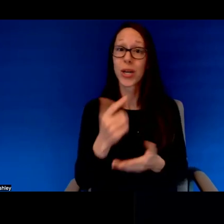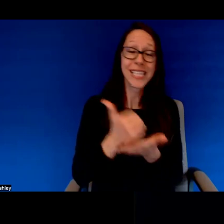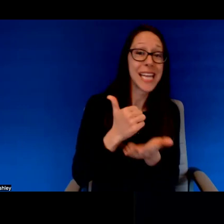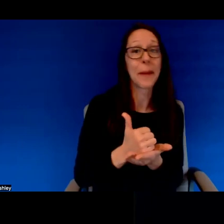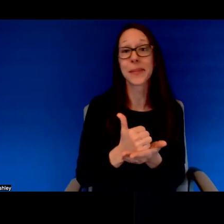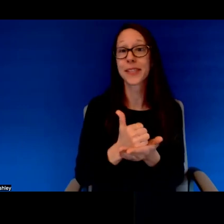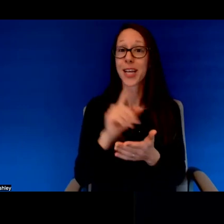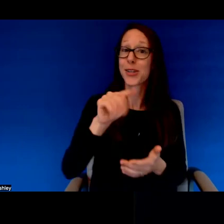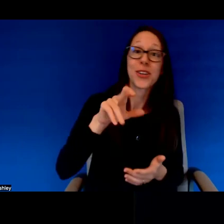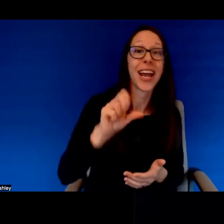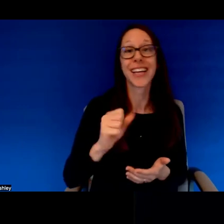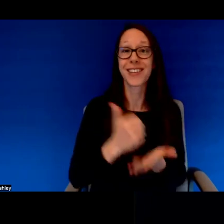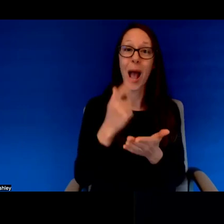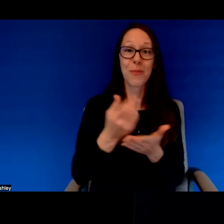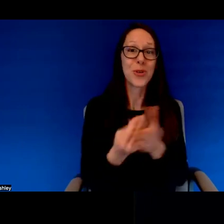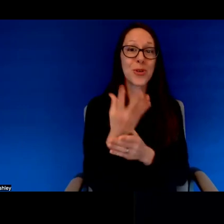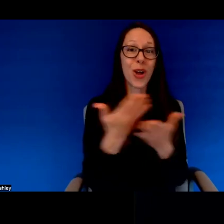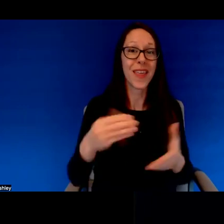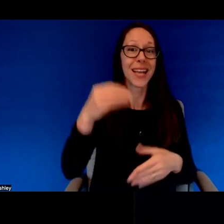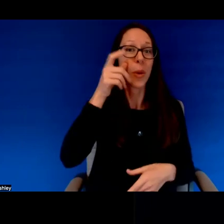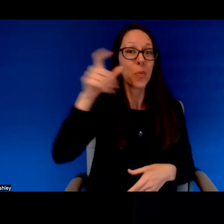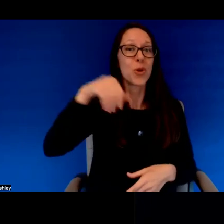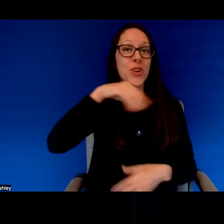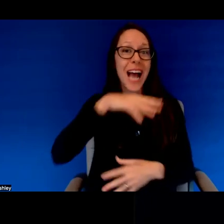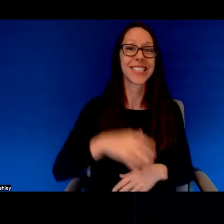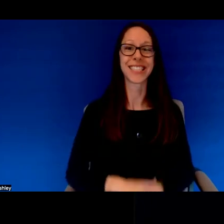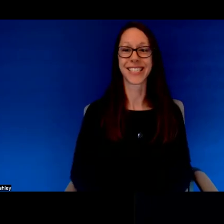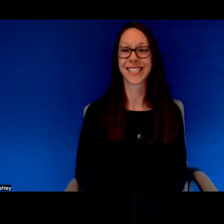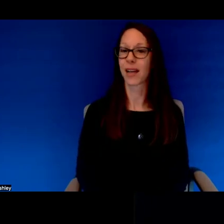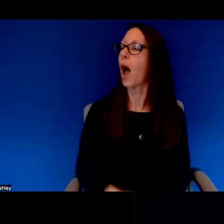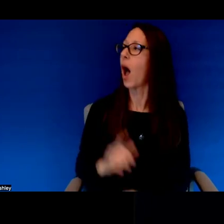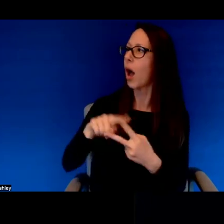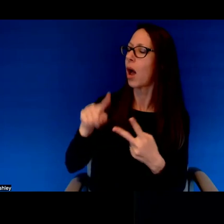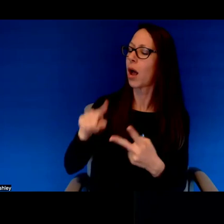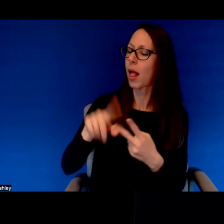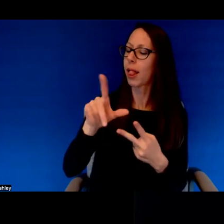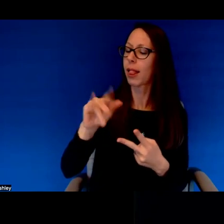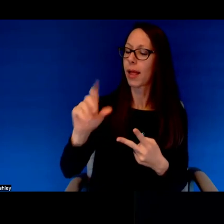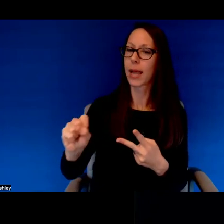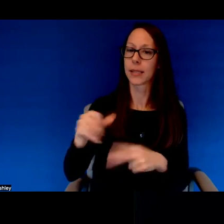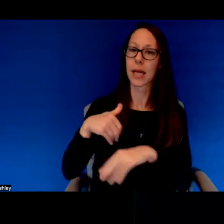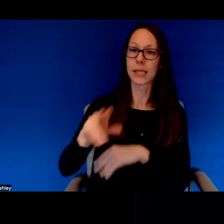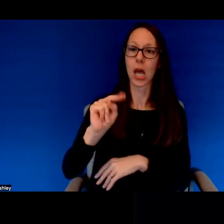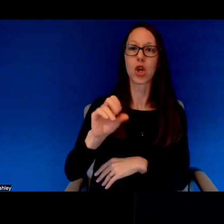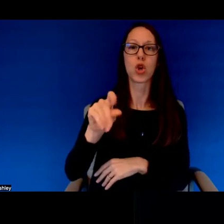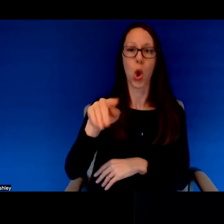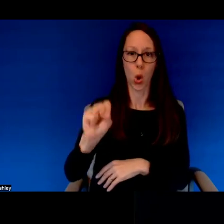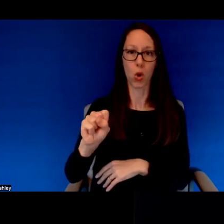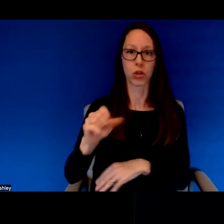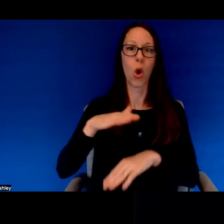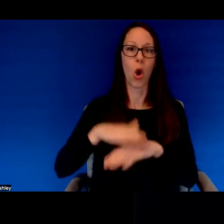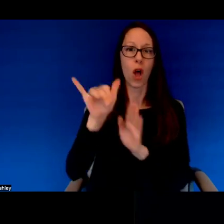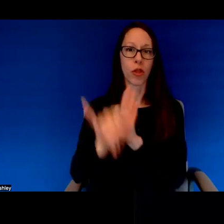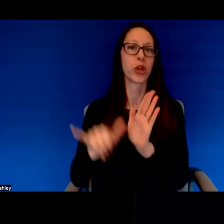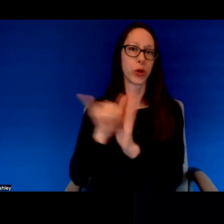growing things in moon dust. Awesome. Thank you. I think I'm going to put the links to those two programs you mentioned in the notes of the YouTube video that we